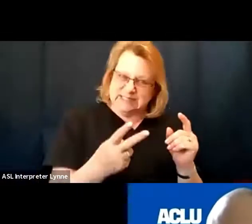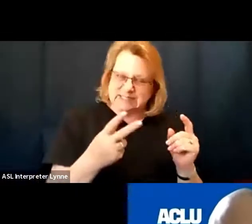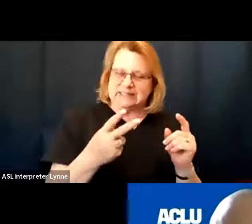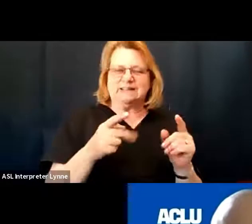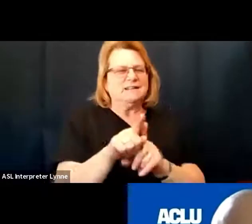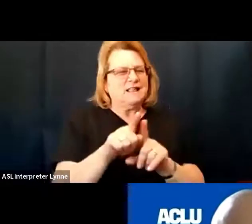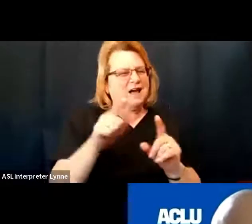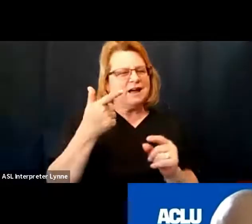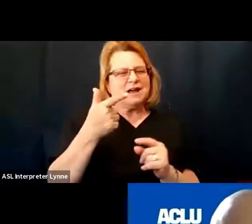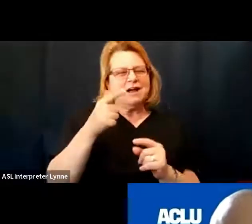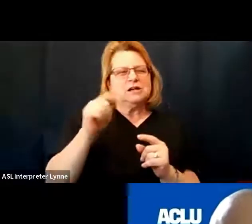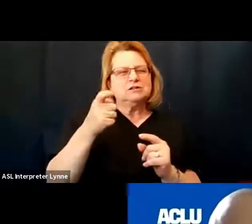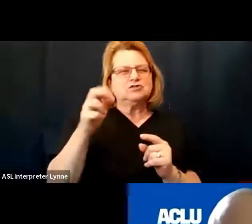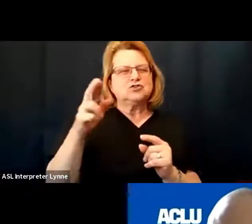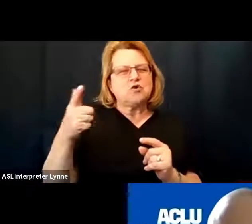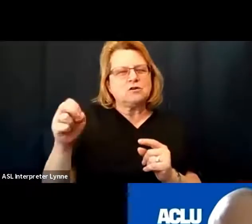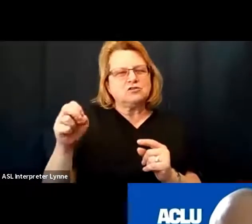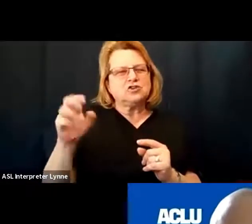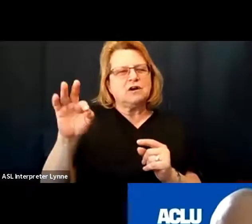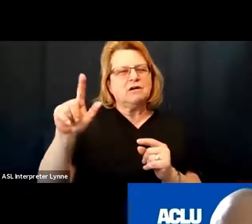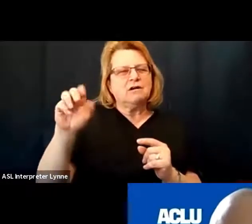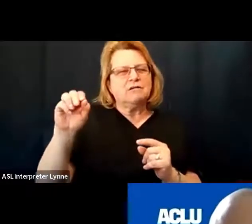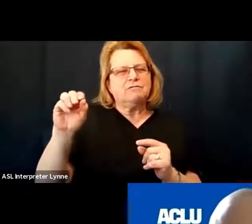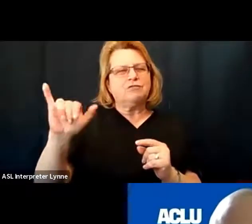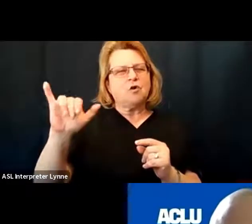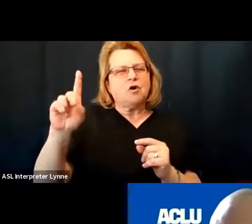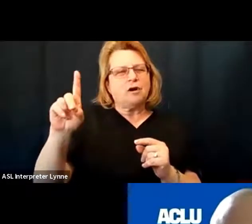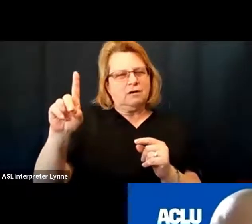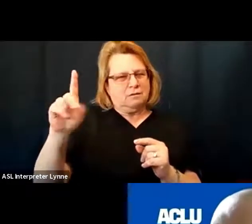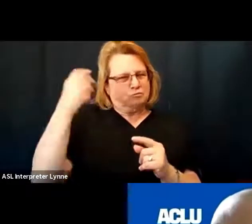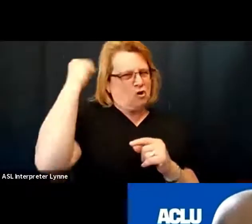protests are another example in a different context is that, sometimes you